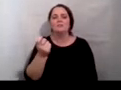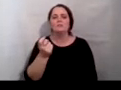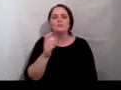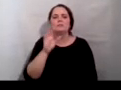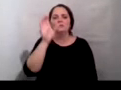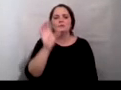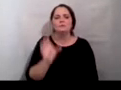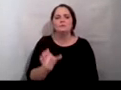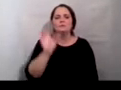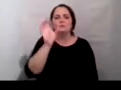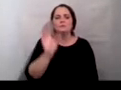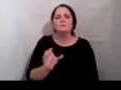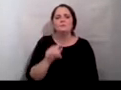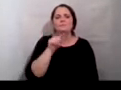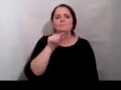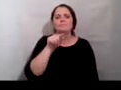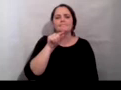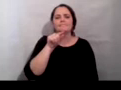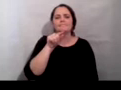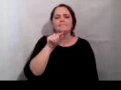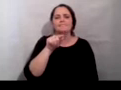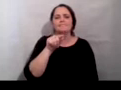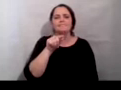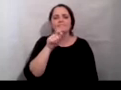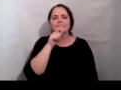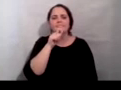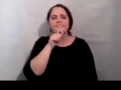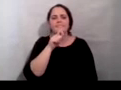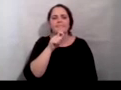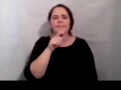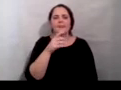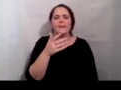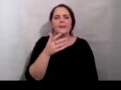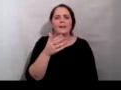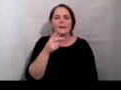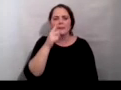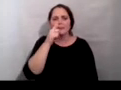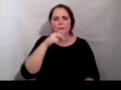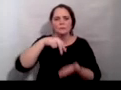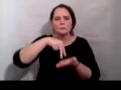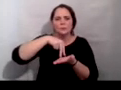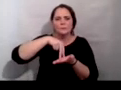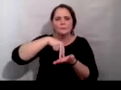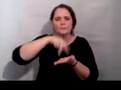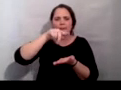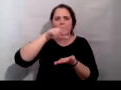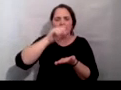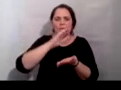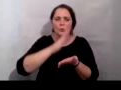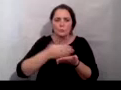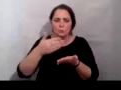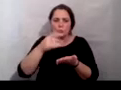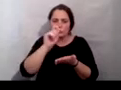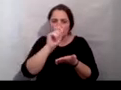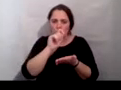drift. You can see a figure here under the dotting, a person standing up. There's a sort of a drift between